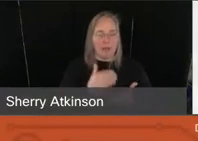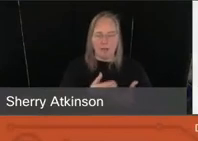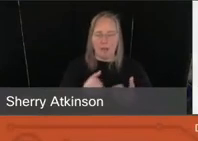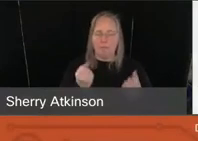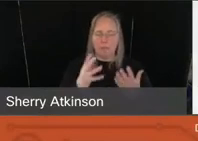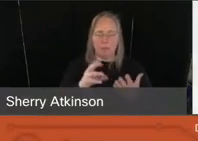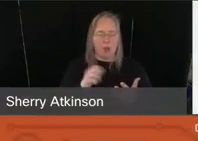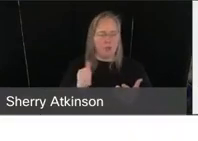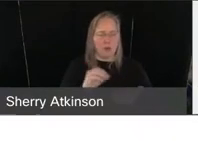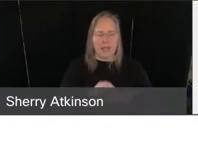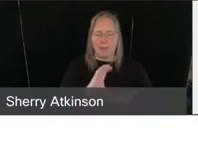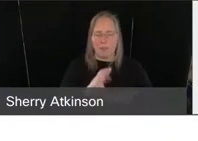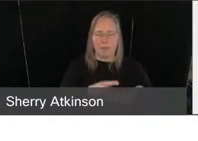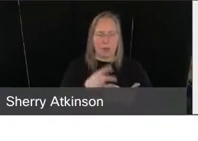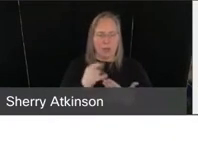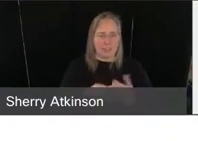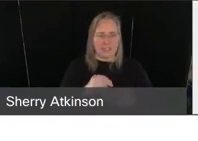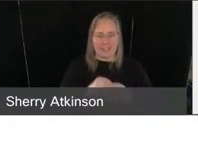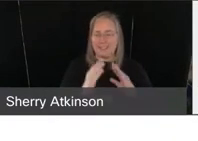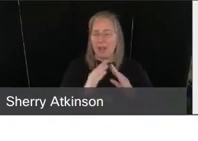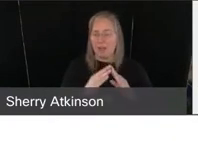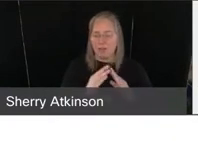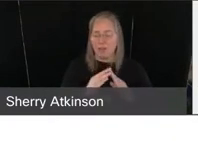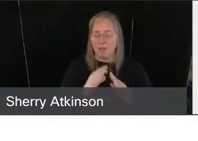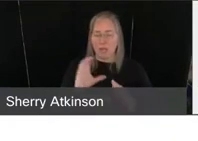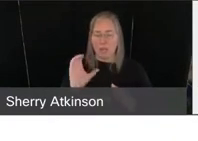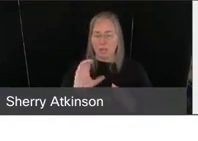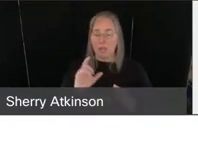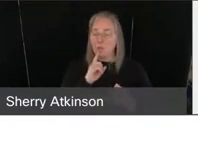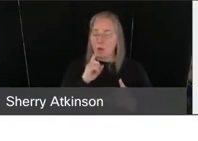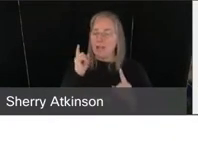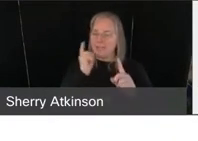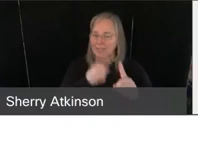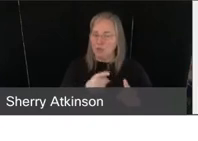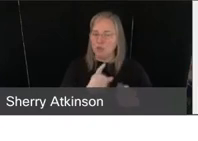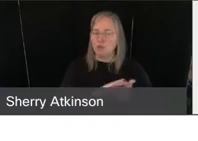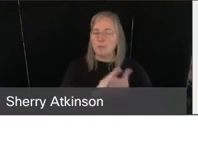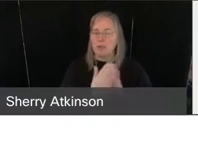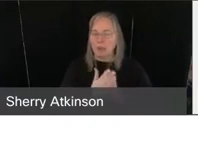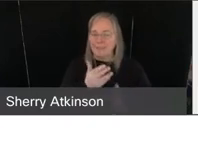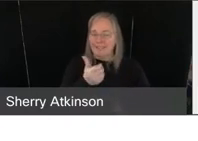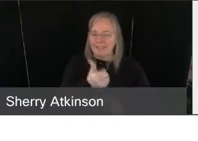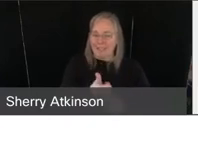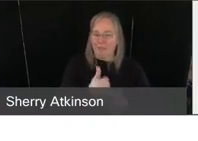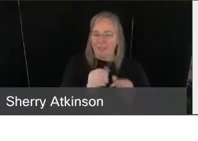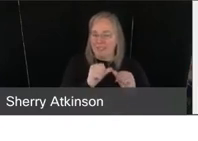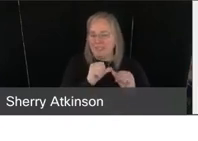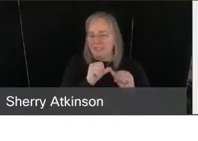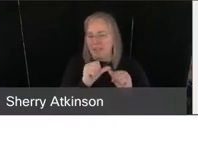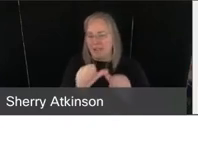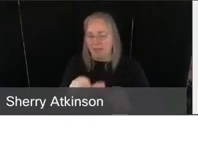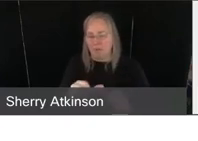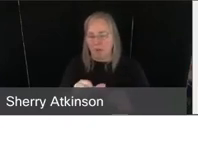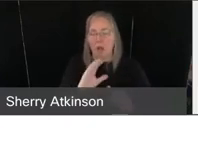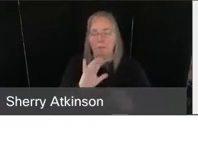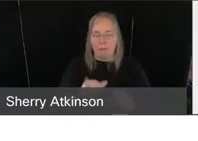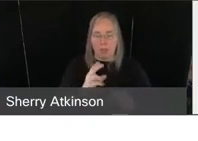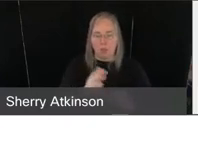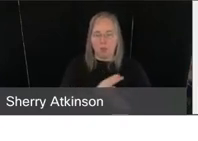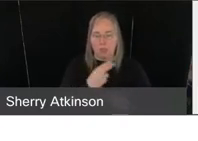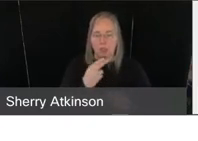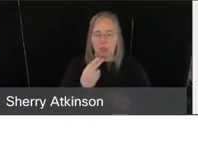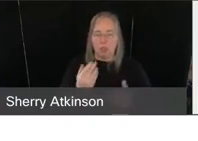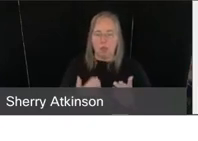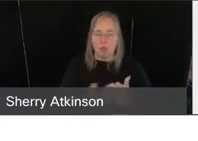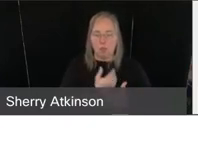Columbia was intended to be self-sustainable by using those new development generated property tax